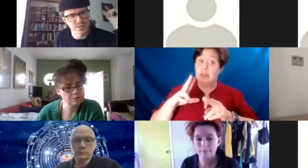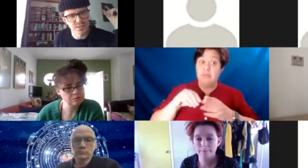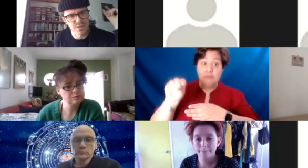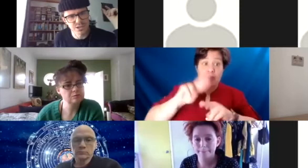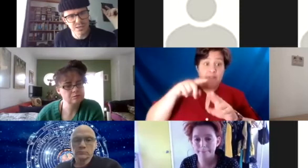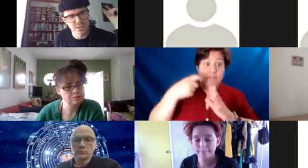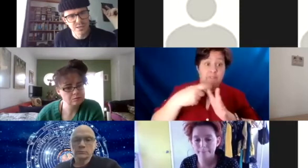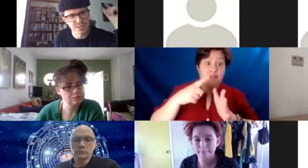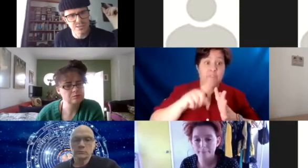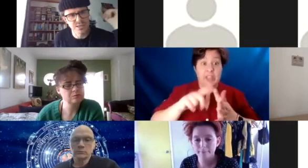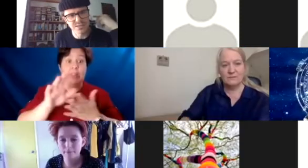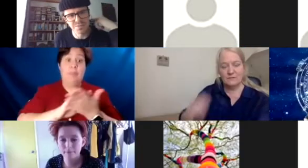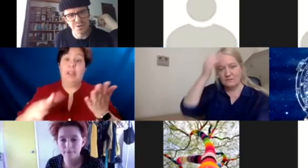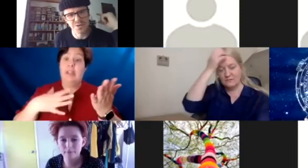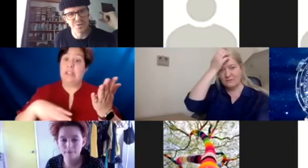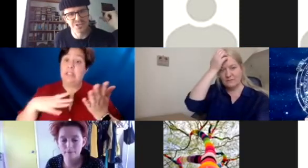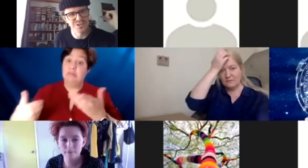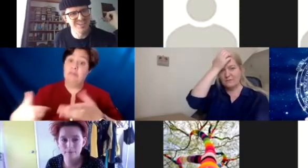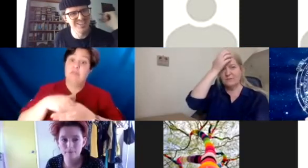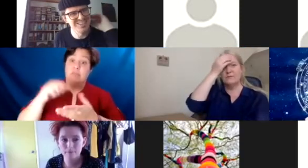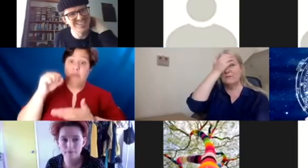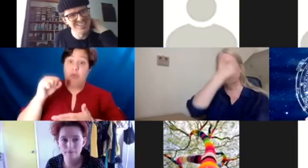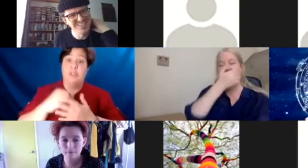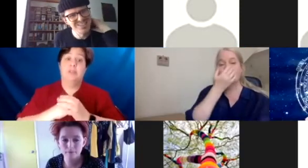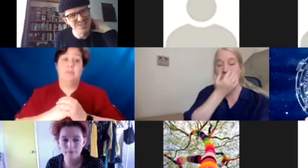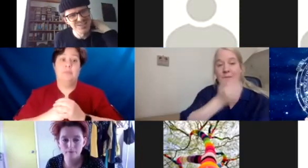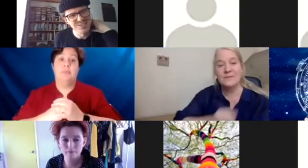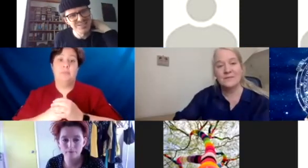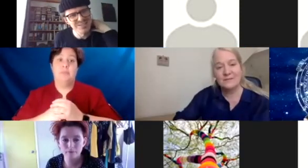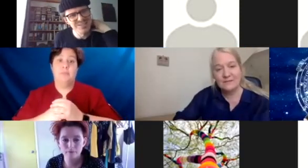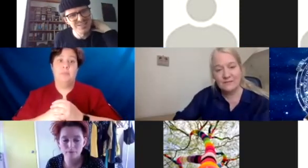factored into the budget? That's part one of the question.